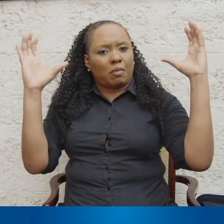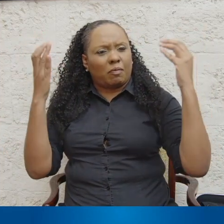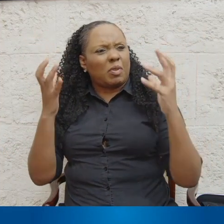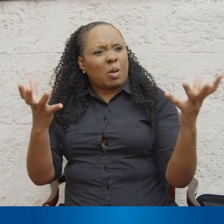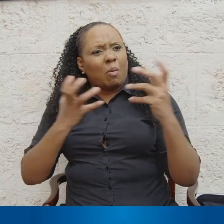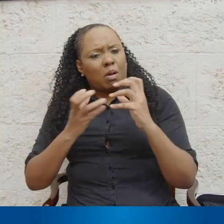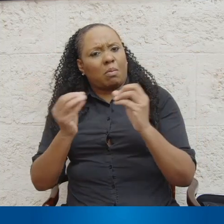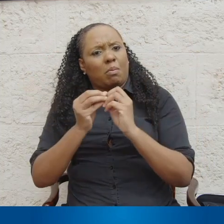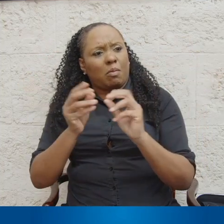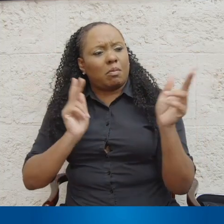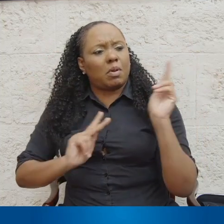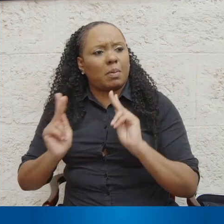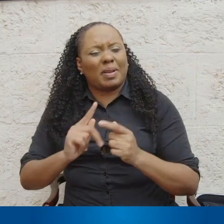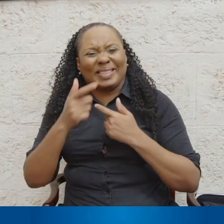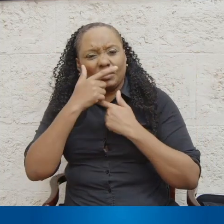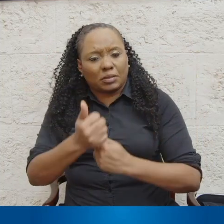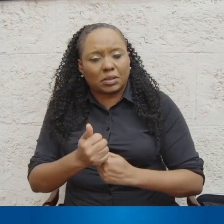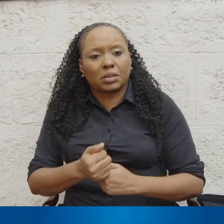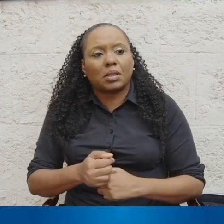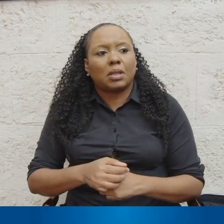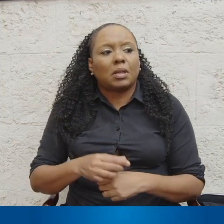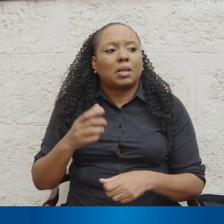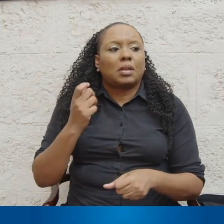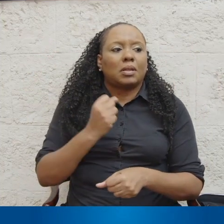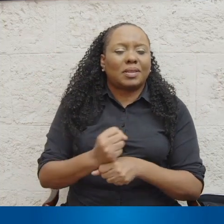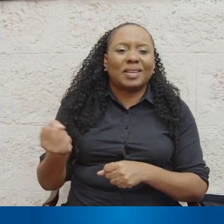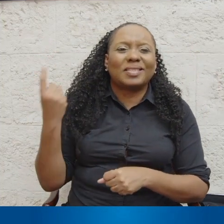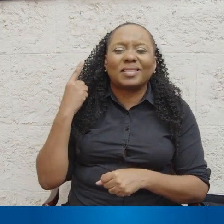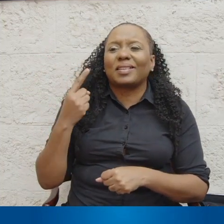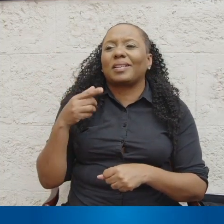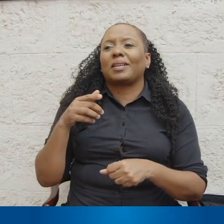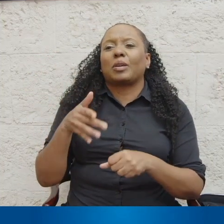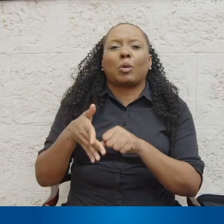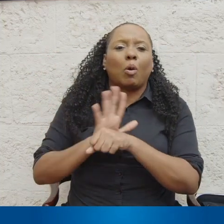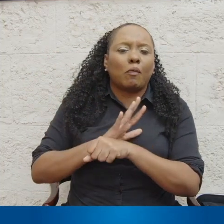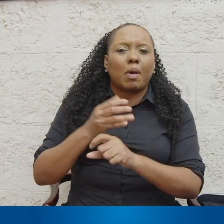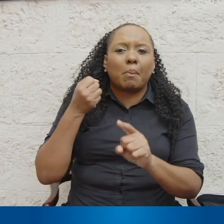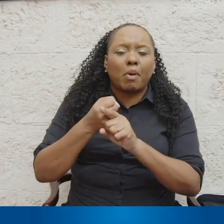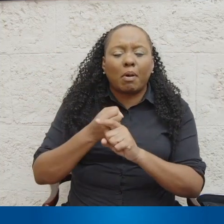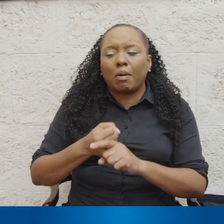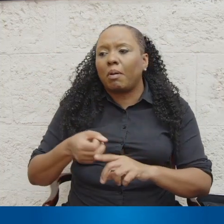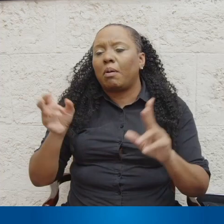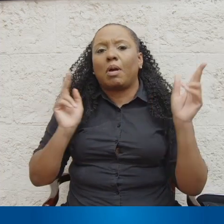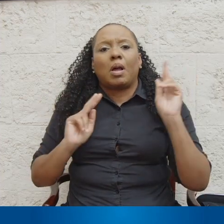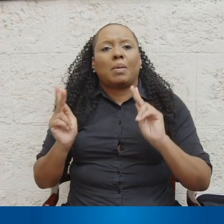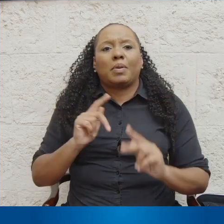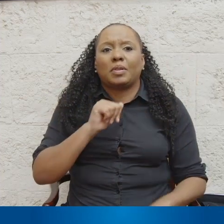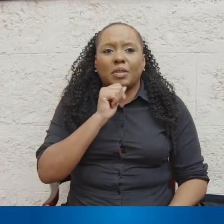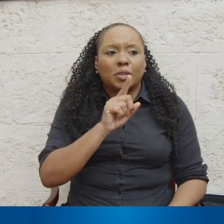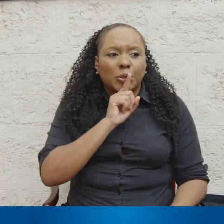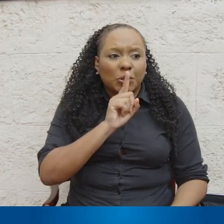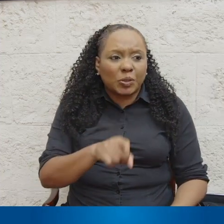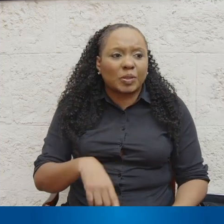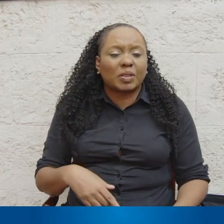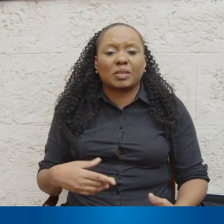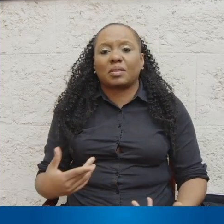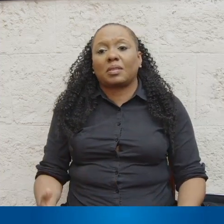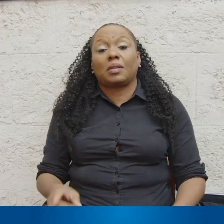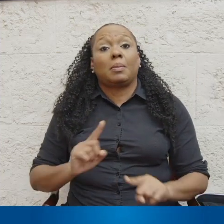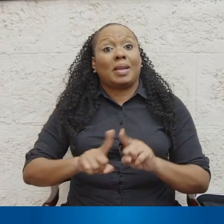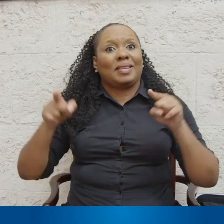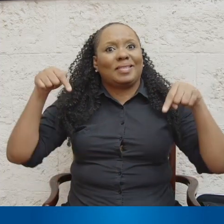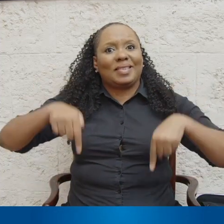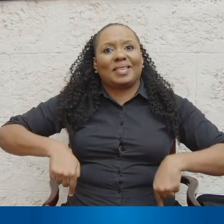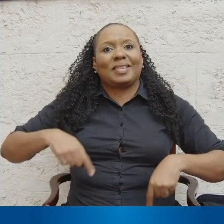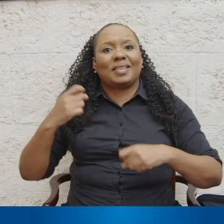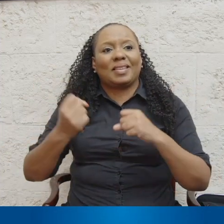interest. Again, I think that last year, you know, we were in the midst of COVID and people were not kind of sure what will happen, etc. But 2023, we're going to do it